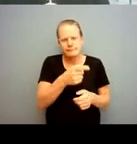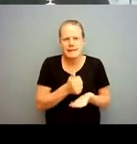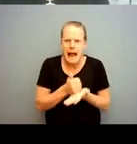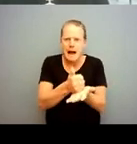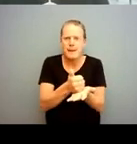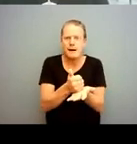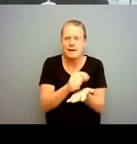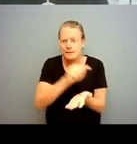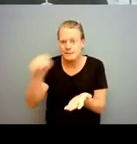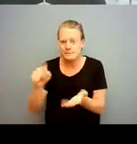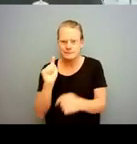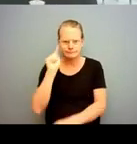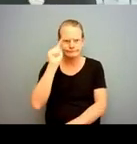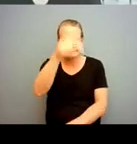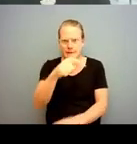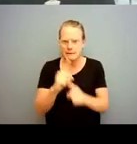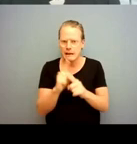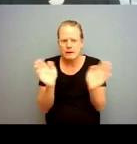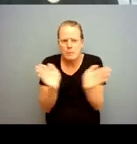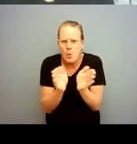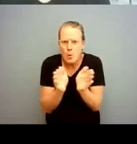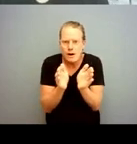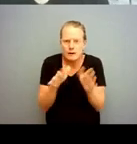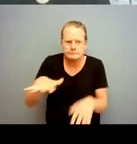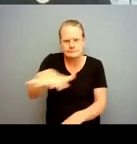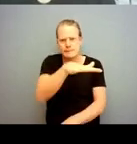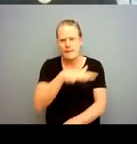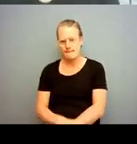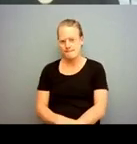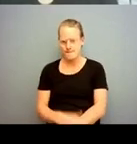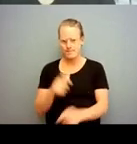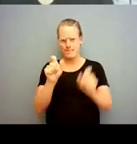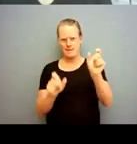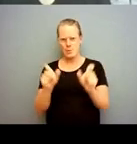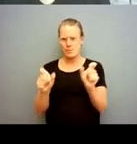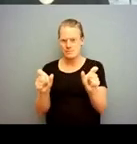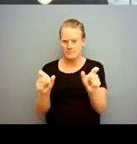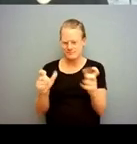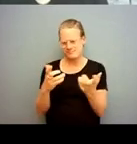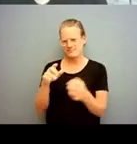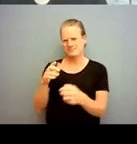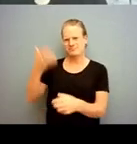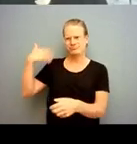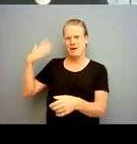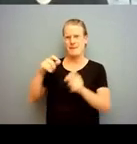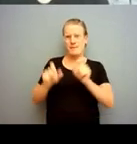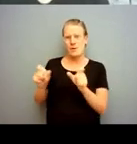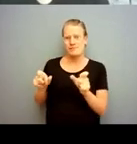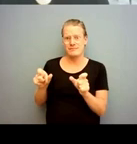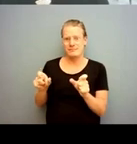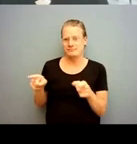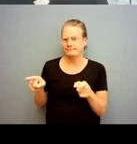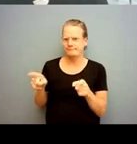And the rights of persons with disabilities with Indigenous background are not always respected. And we have all the